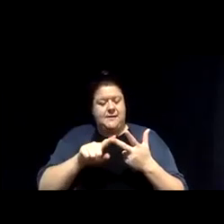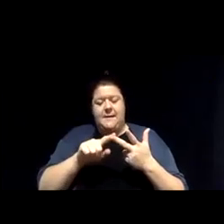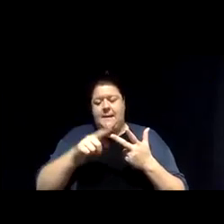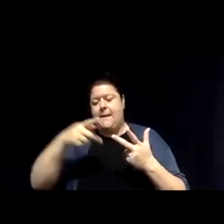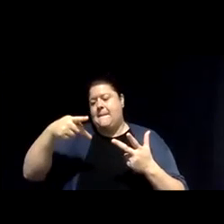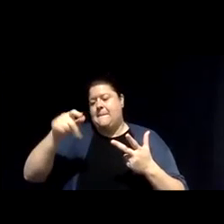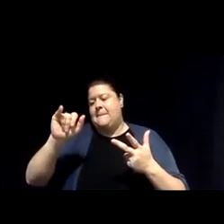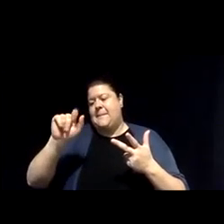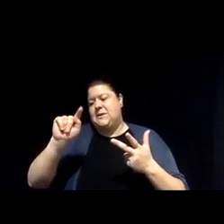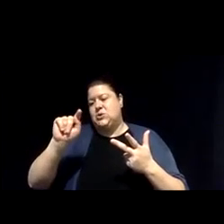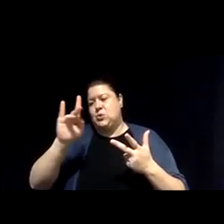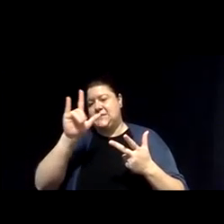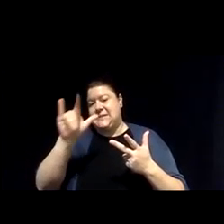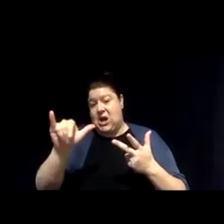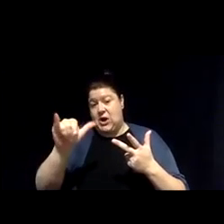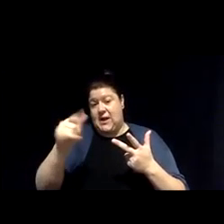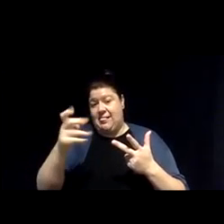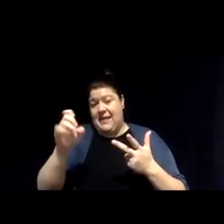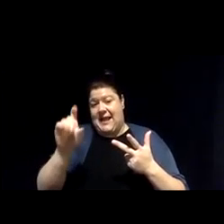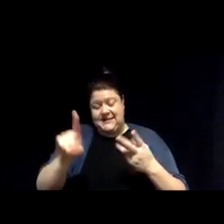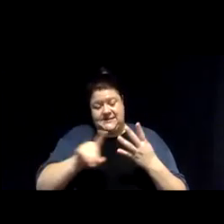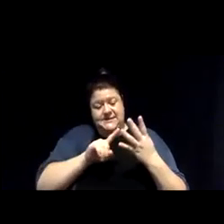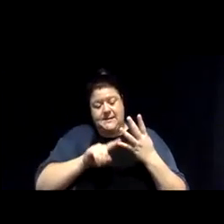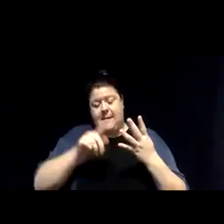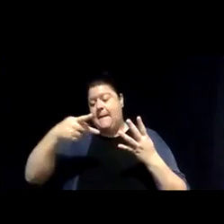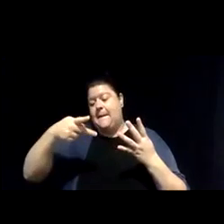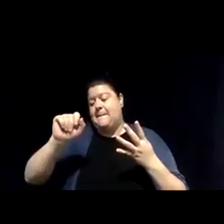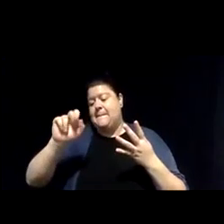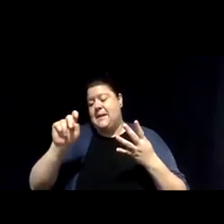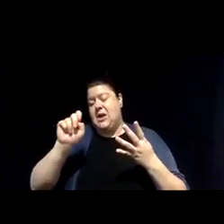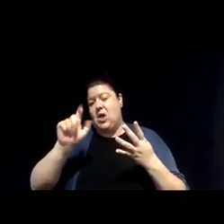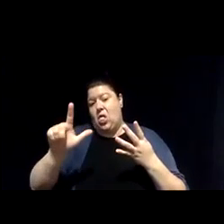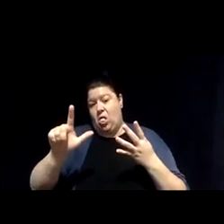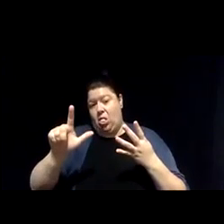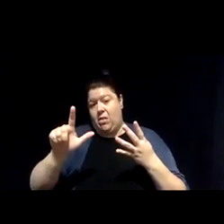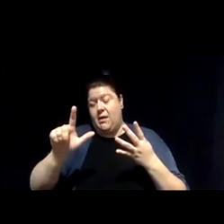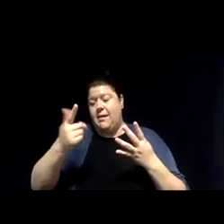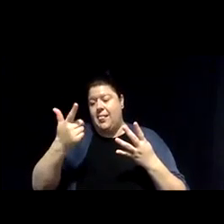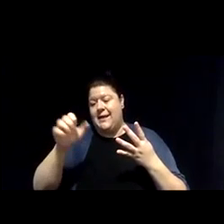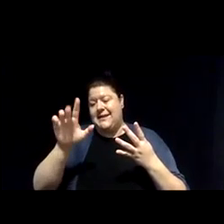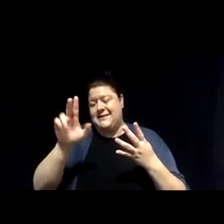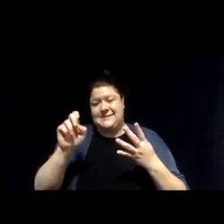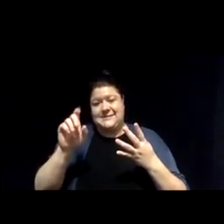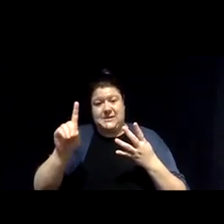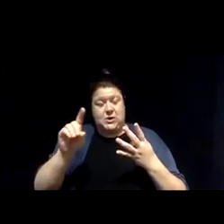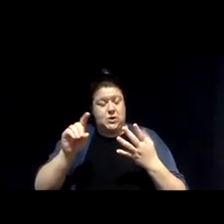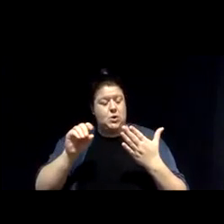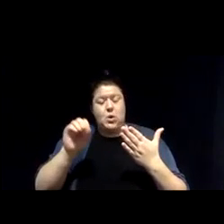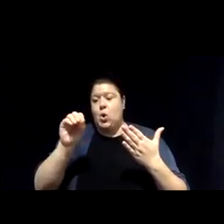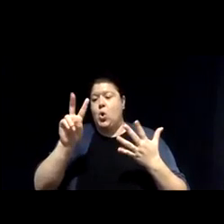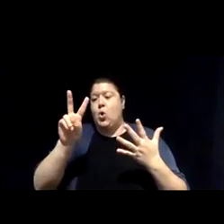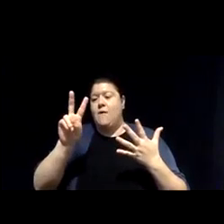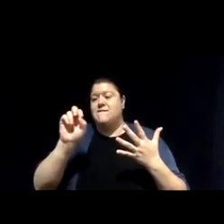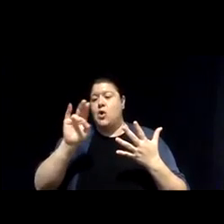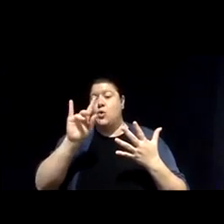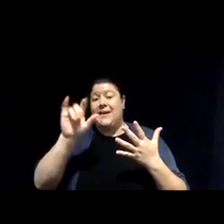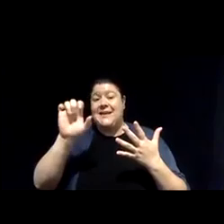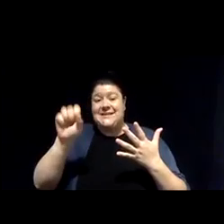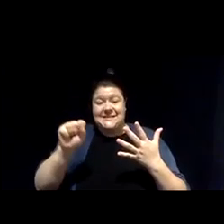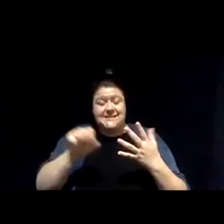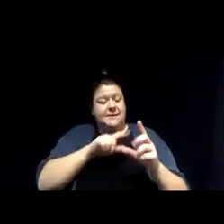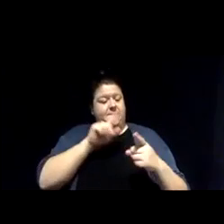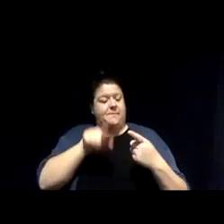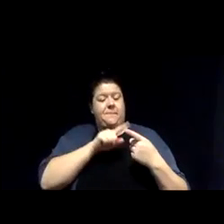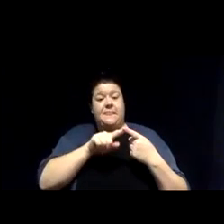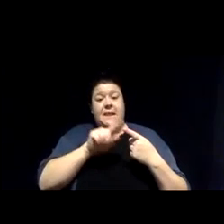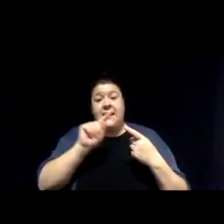pituitary gland, the pineal gland, the ovaries, the testes are both glands that control your life. The